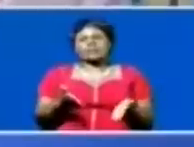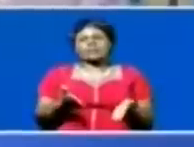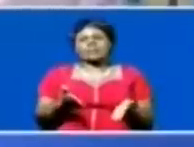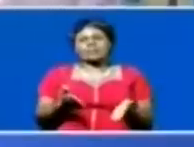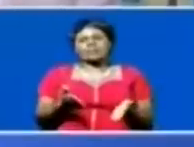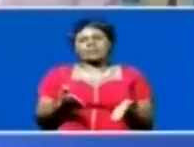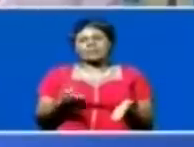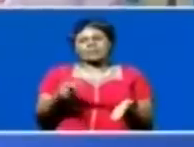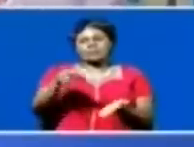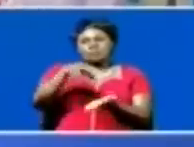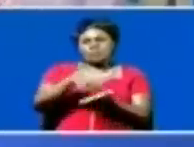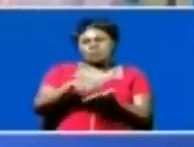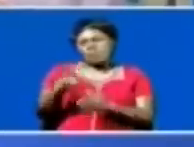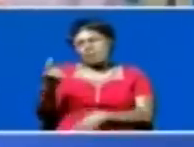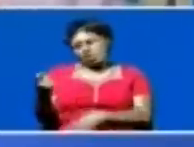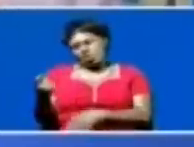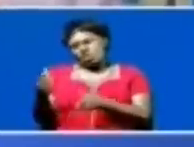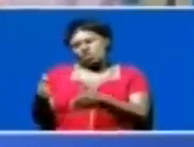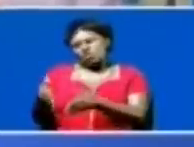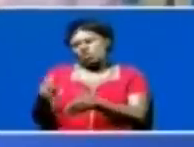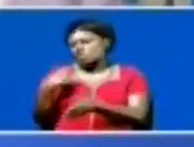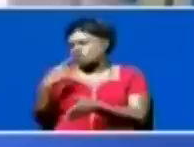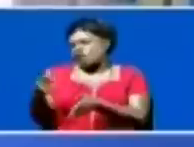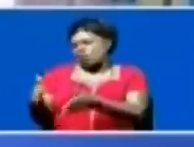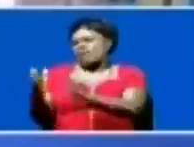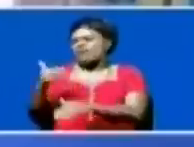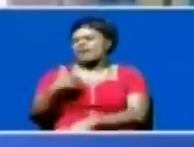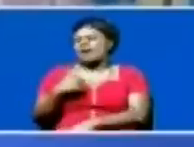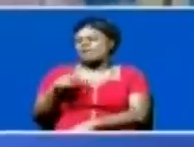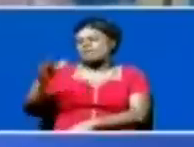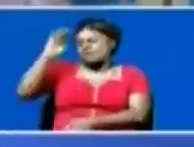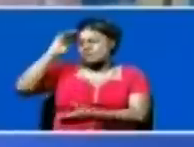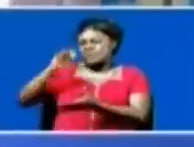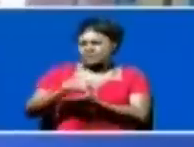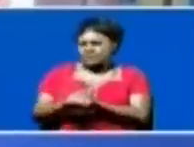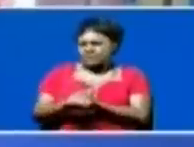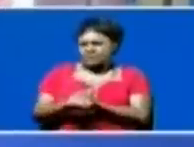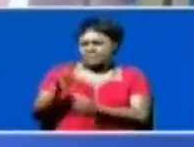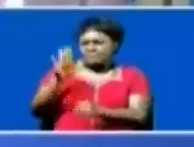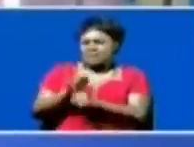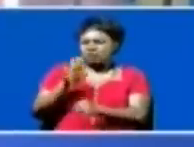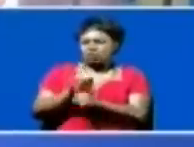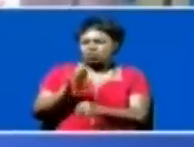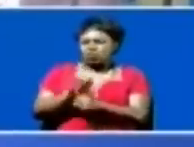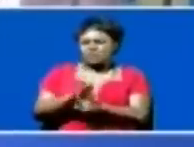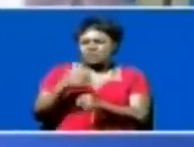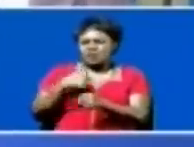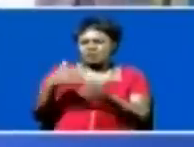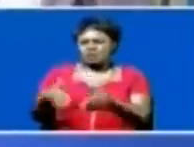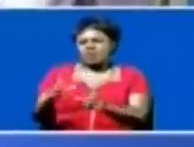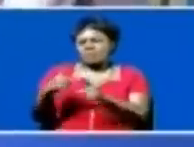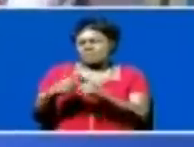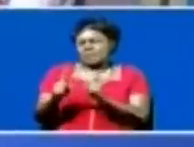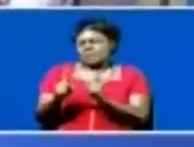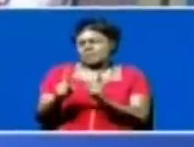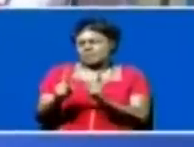is that case where the minority had their say and their way, because she believes the majority had their way, but maybe it's